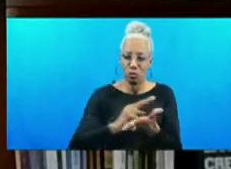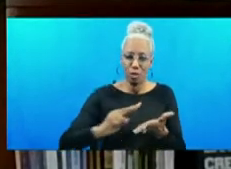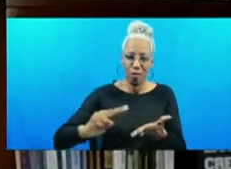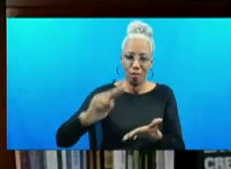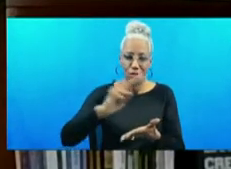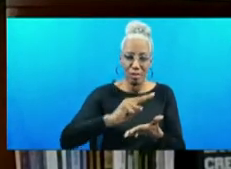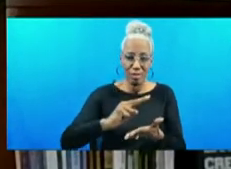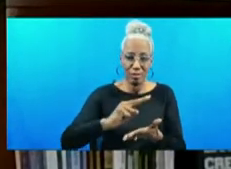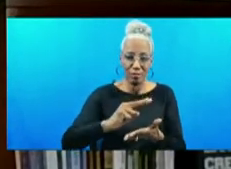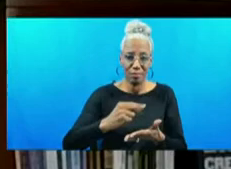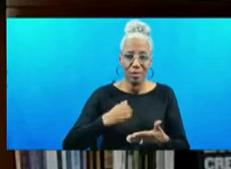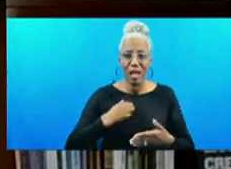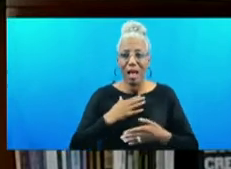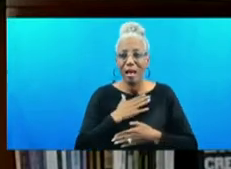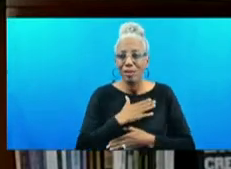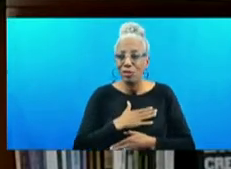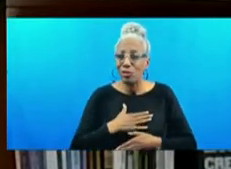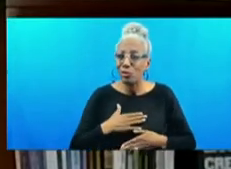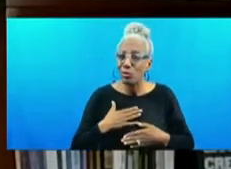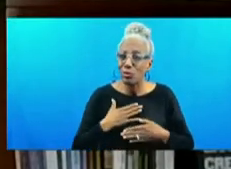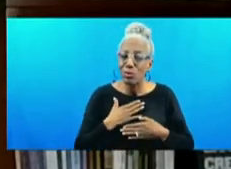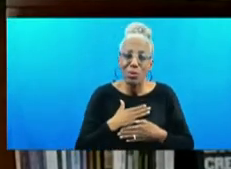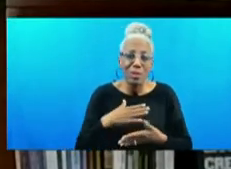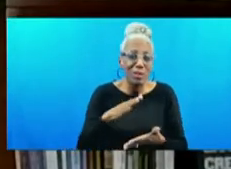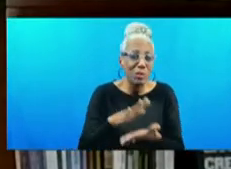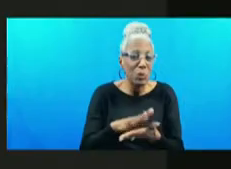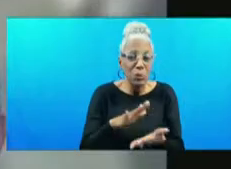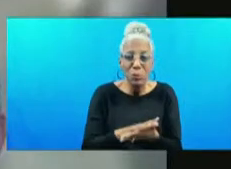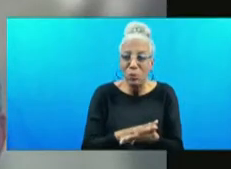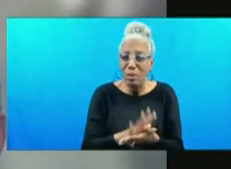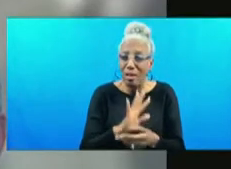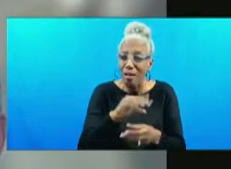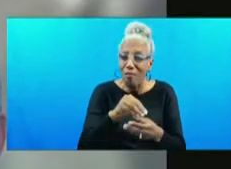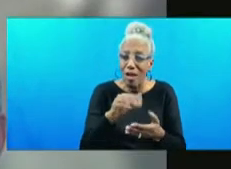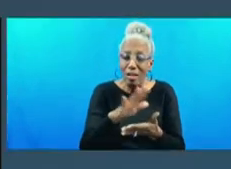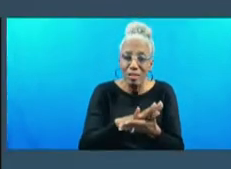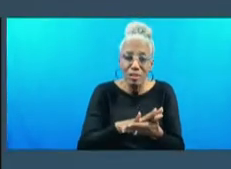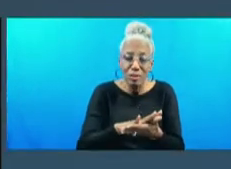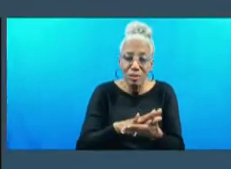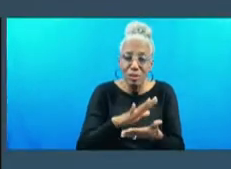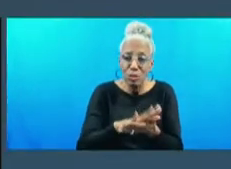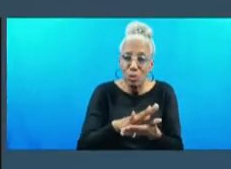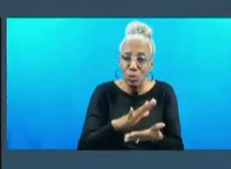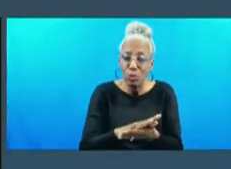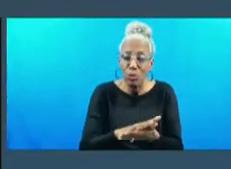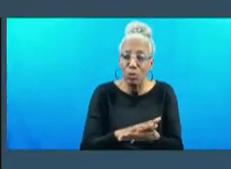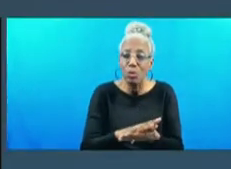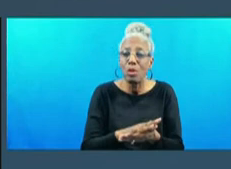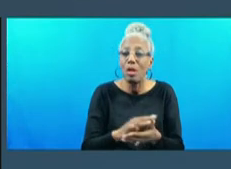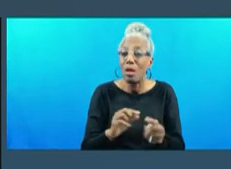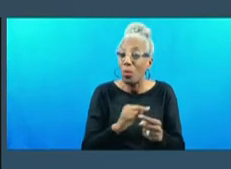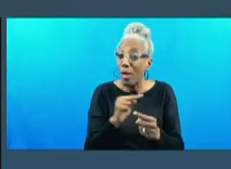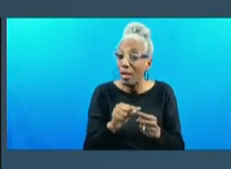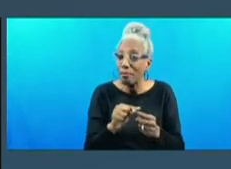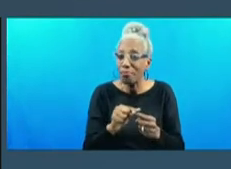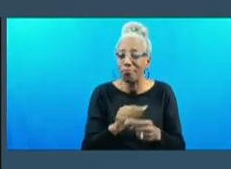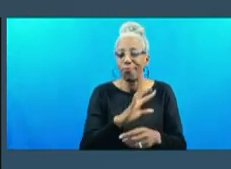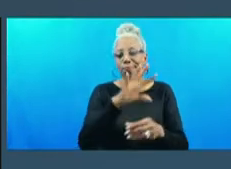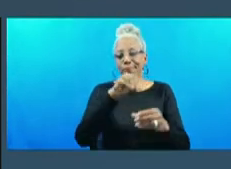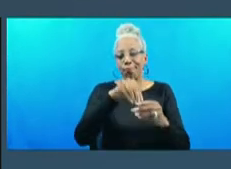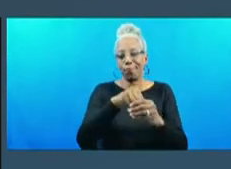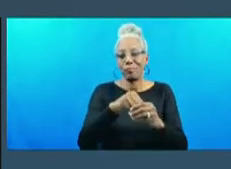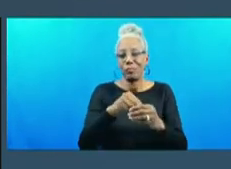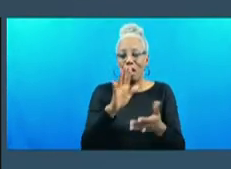the engaged student until I got into college and got into education. I did fine in school, but in terms